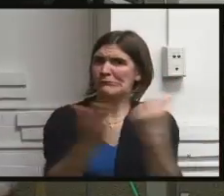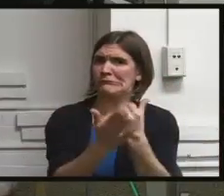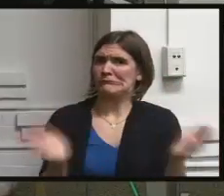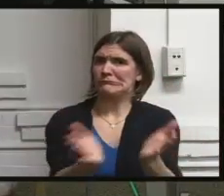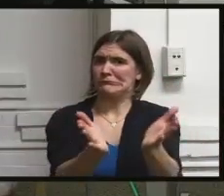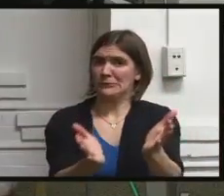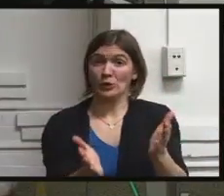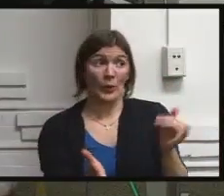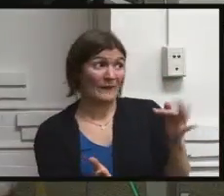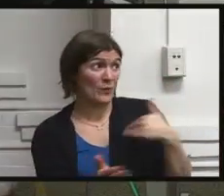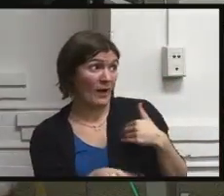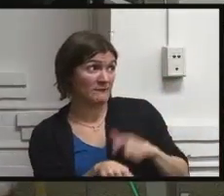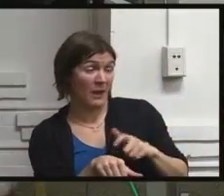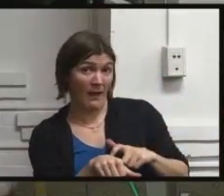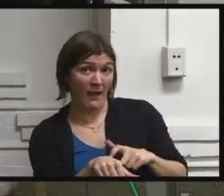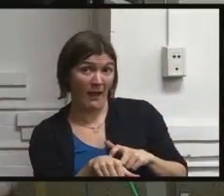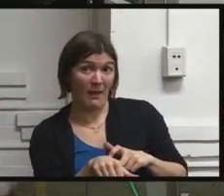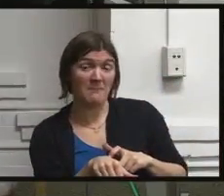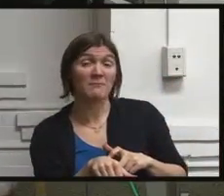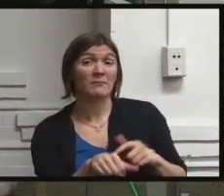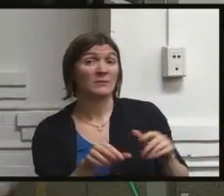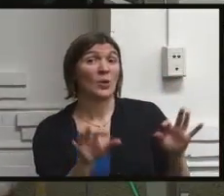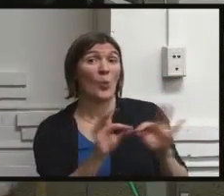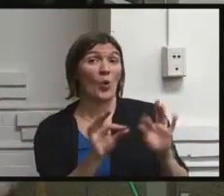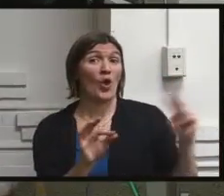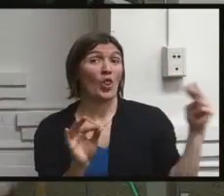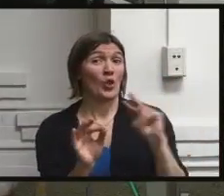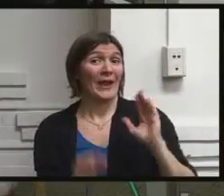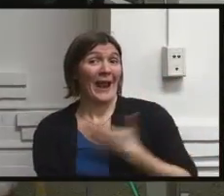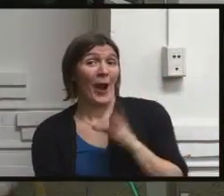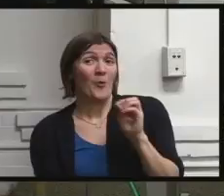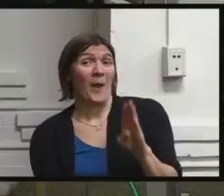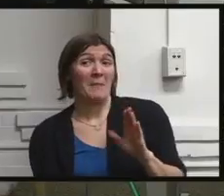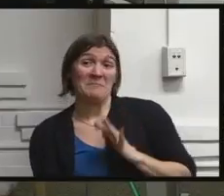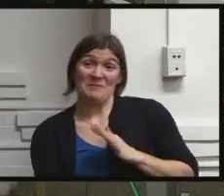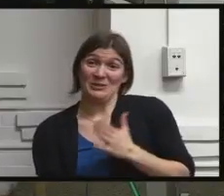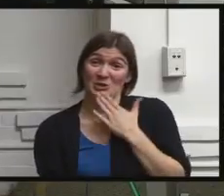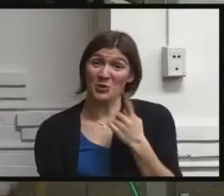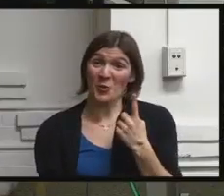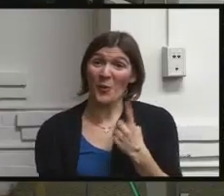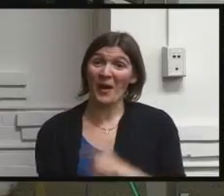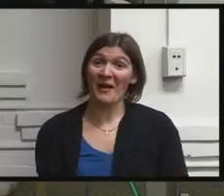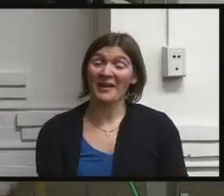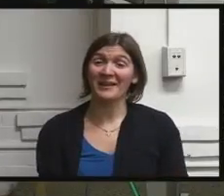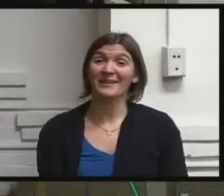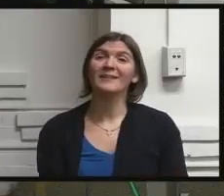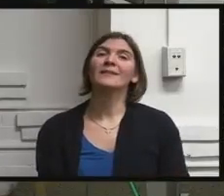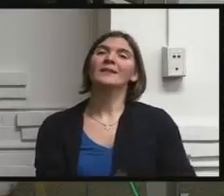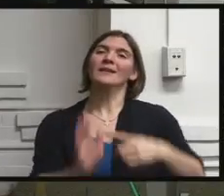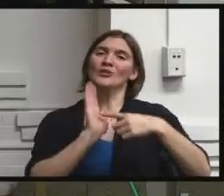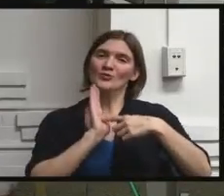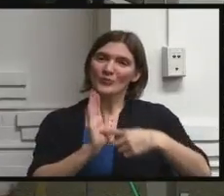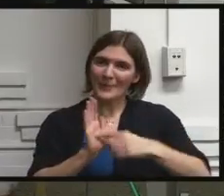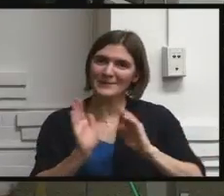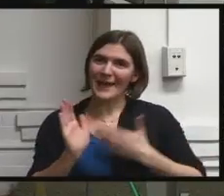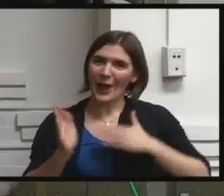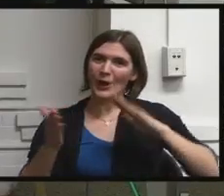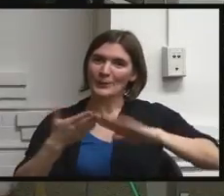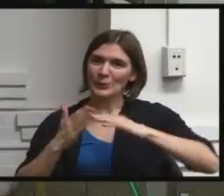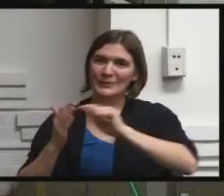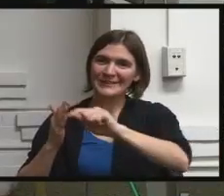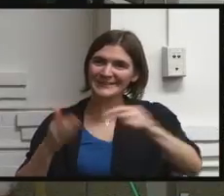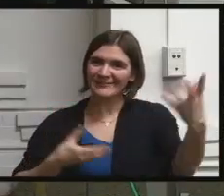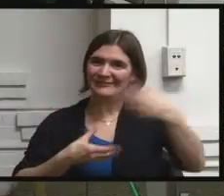we have what I believe is an excellent webpage in town that also represents the various communities